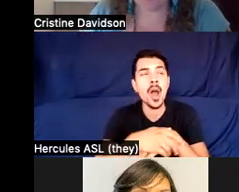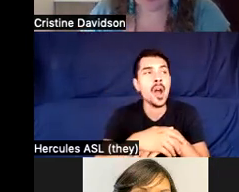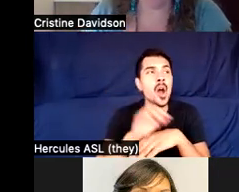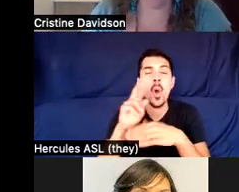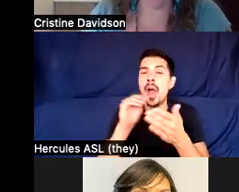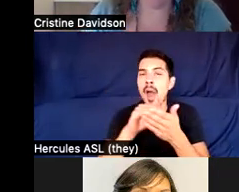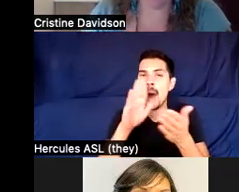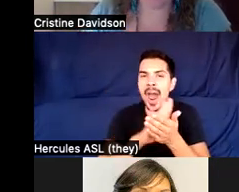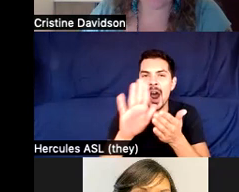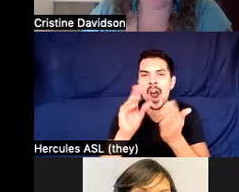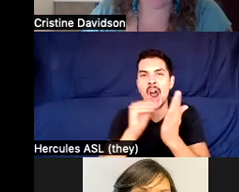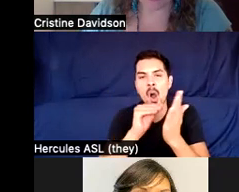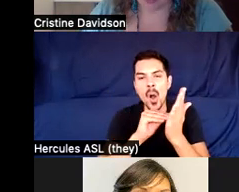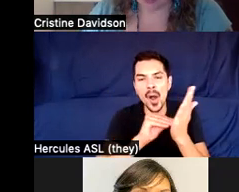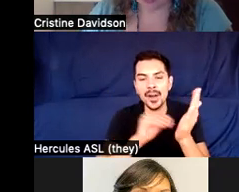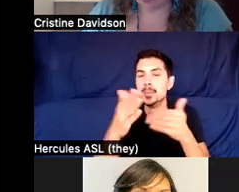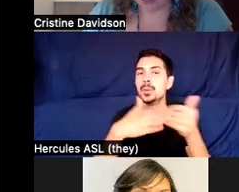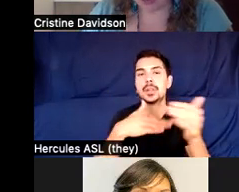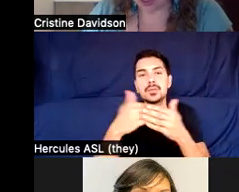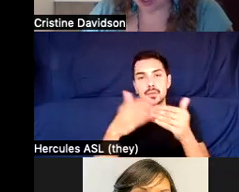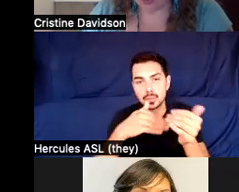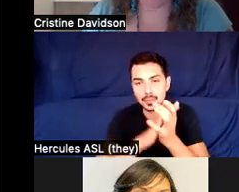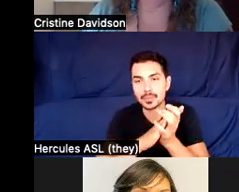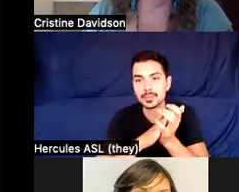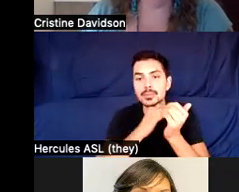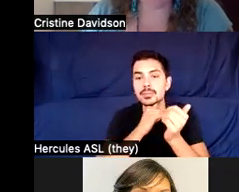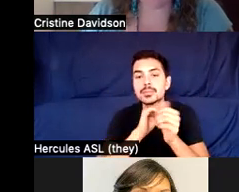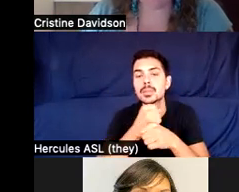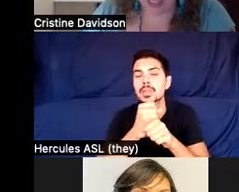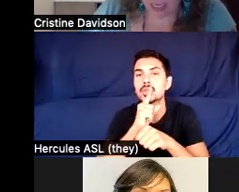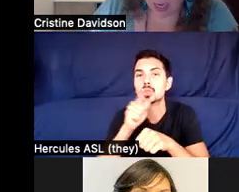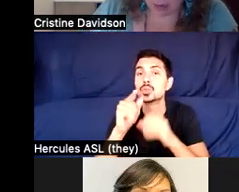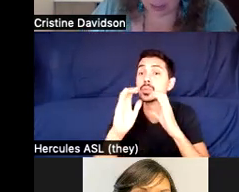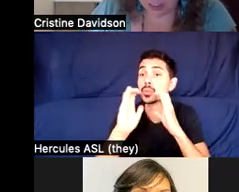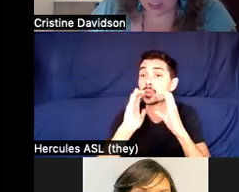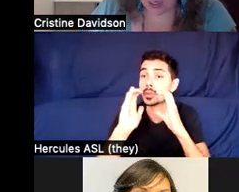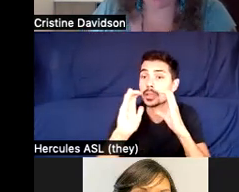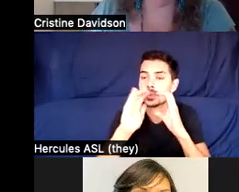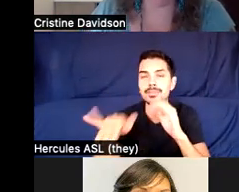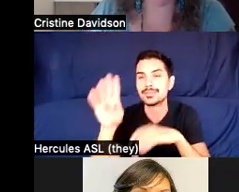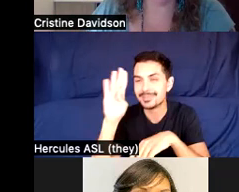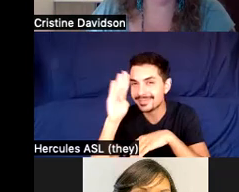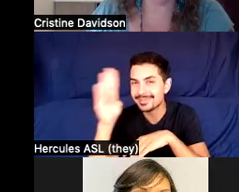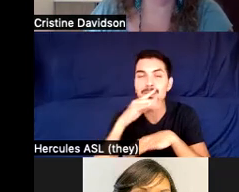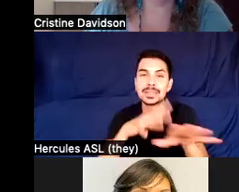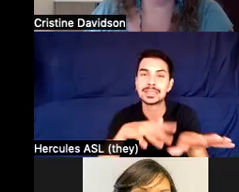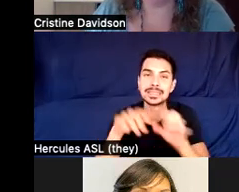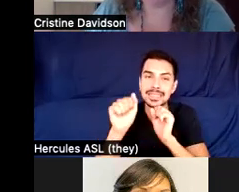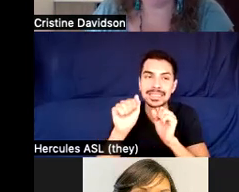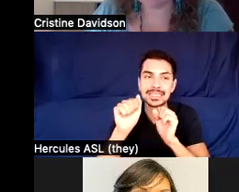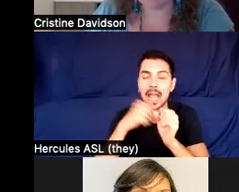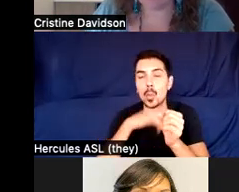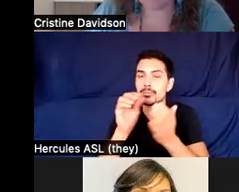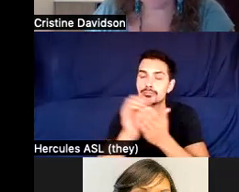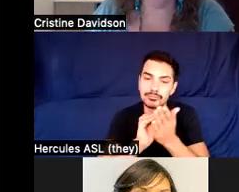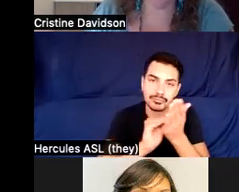your notes or whatever it is, you know, making sure that you're communicating that, hey, I'm going to take a couple of notes here. And if you would like to